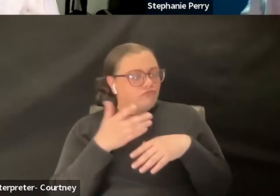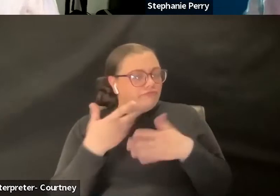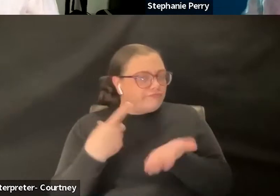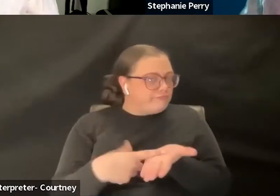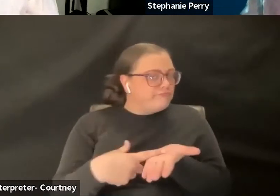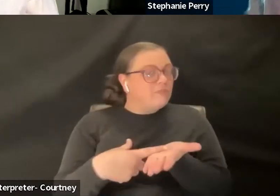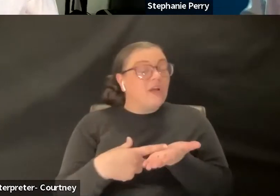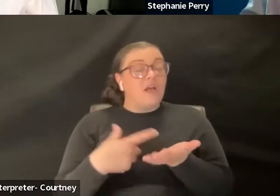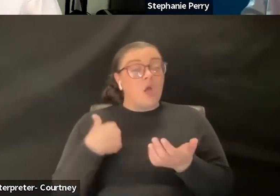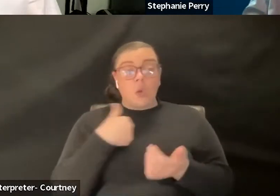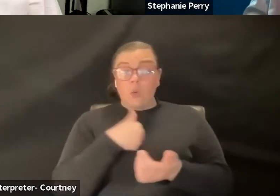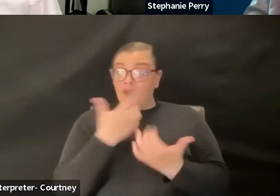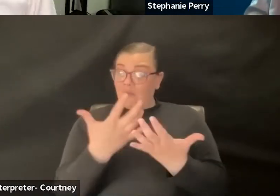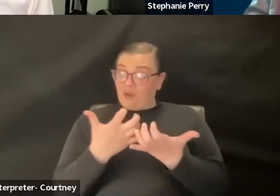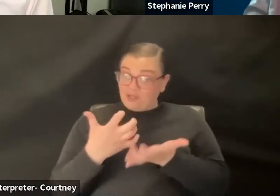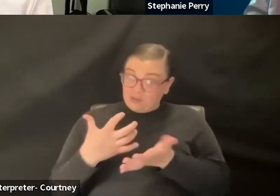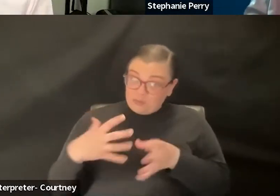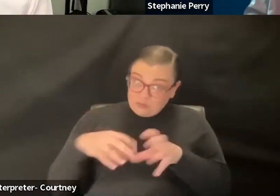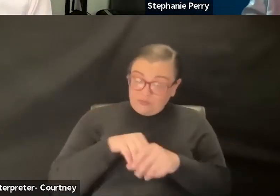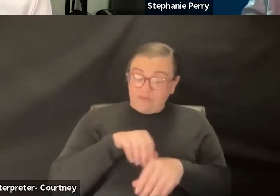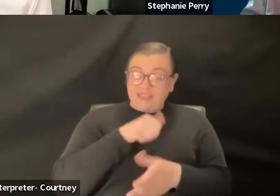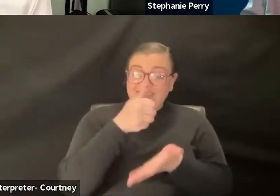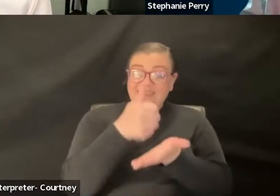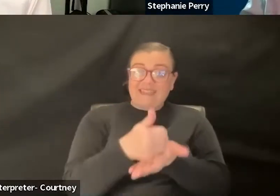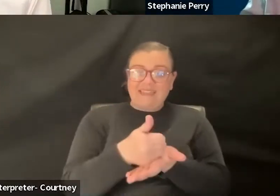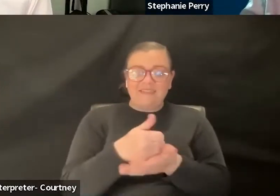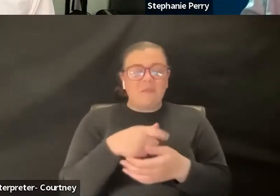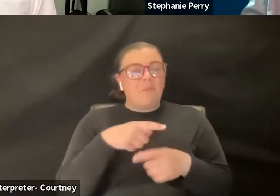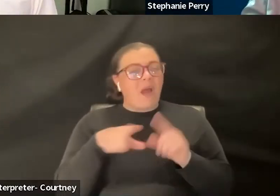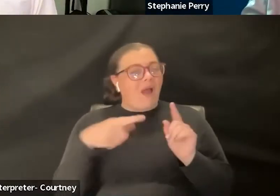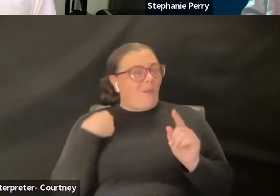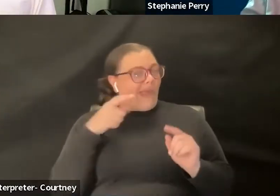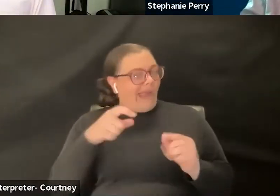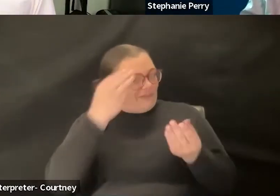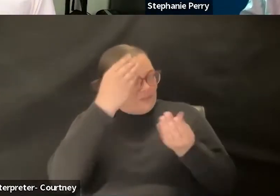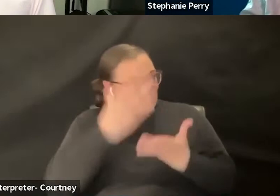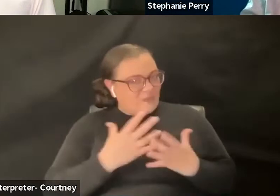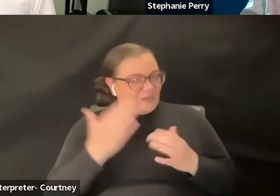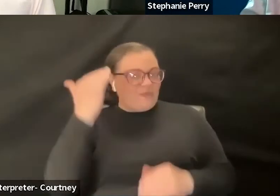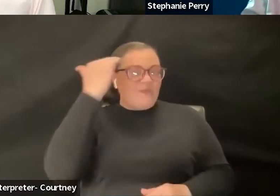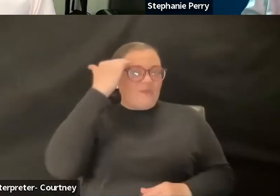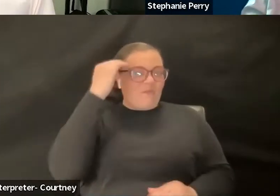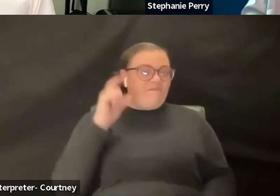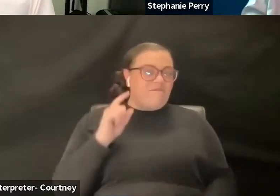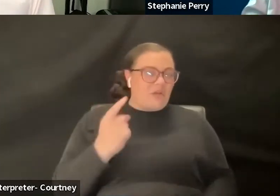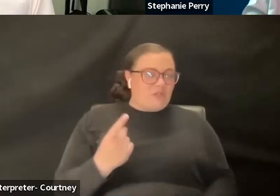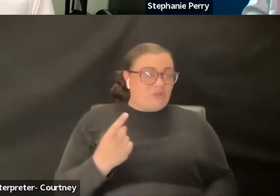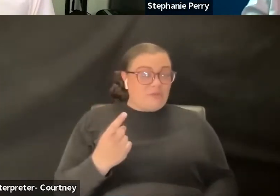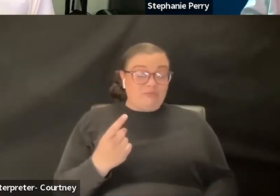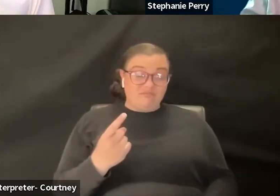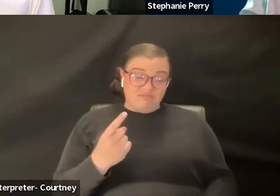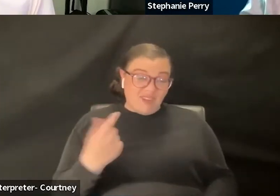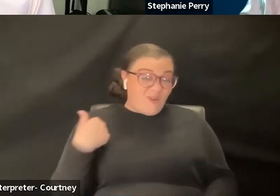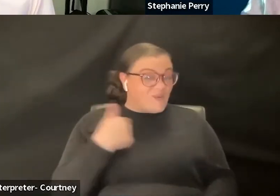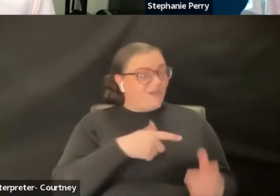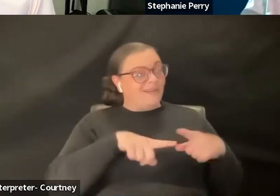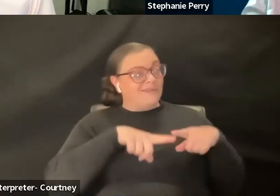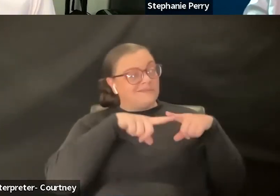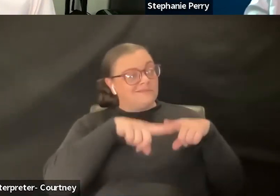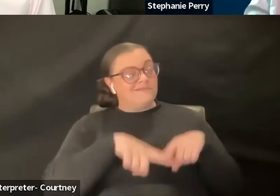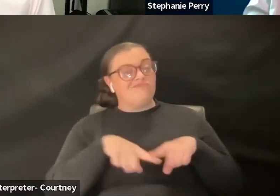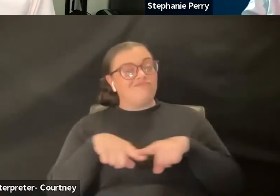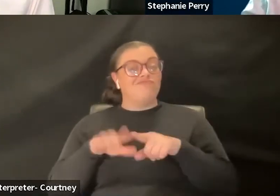but we do need to know about it. We rely on our members. They're our eyes and ears. And as things evolve